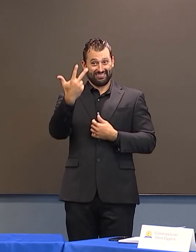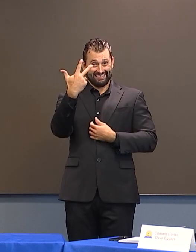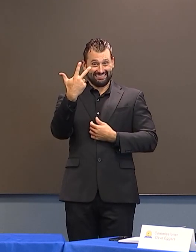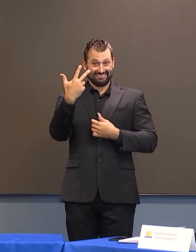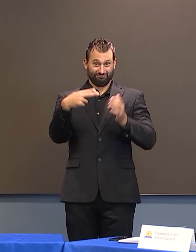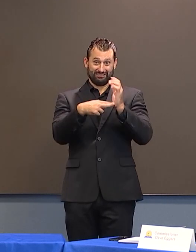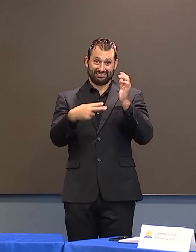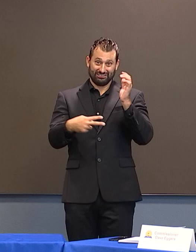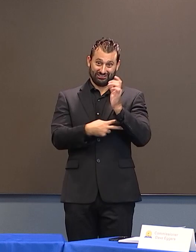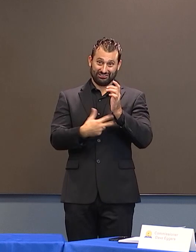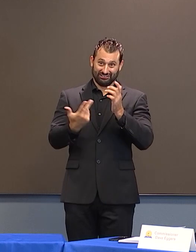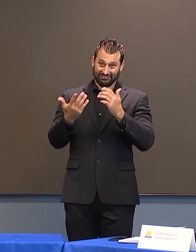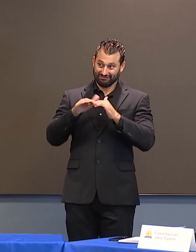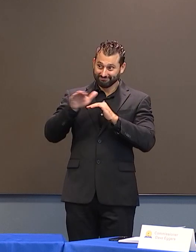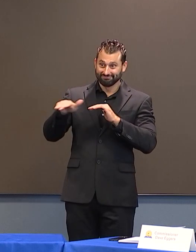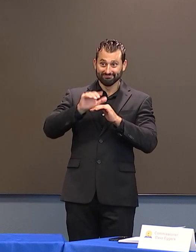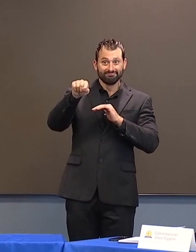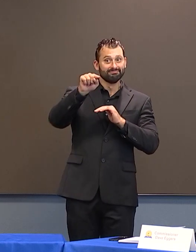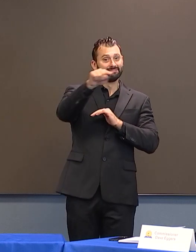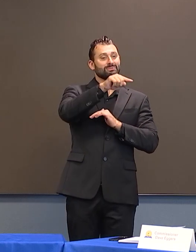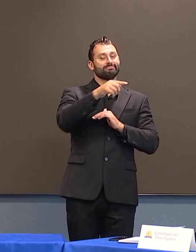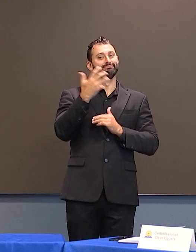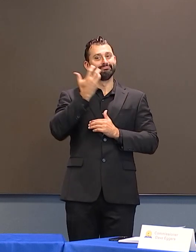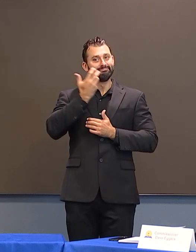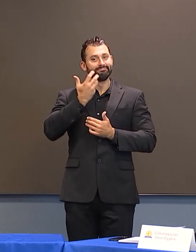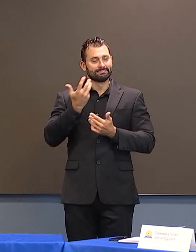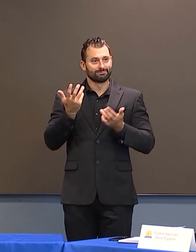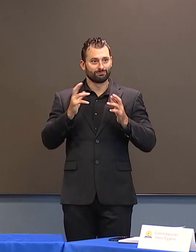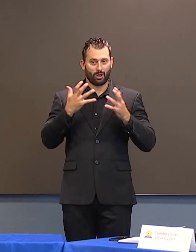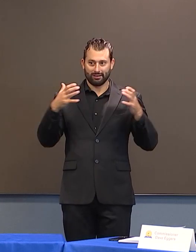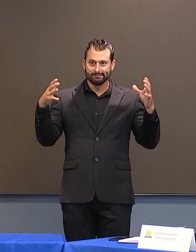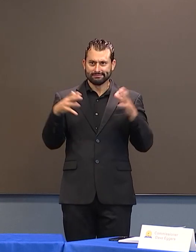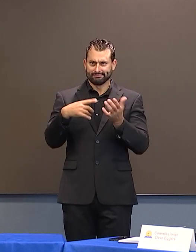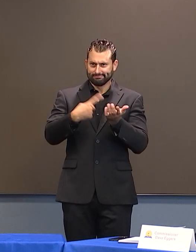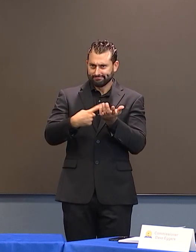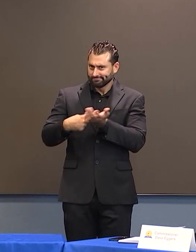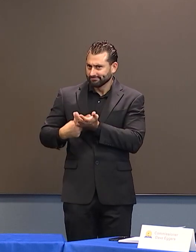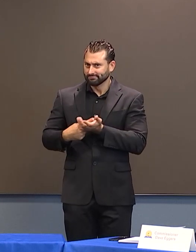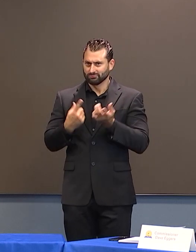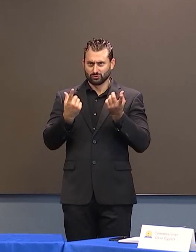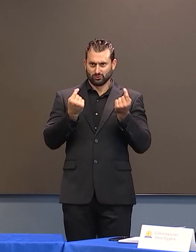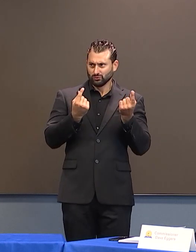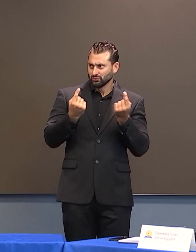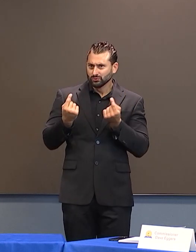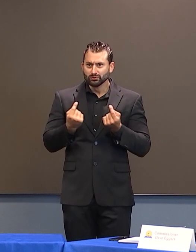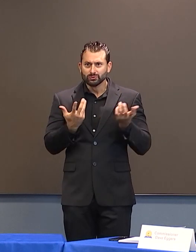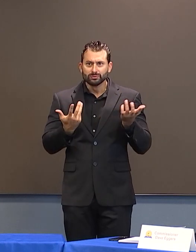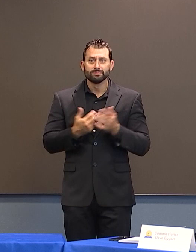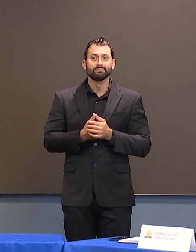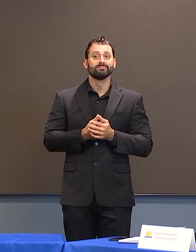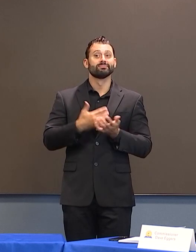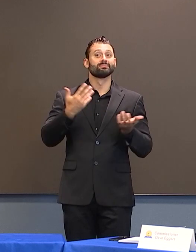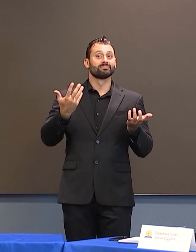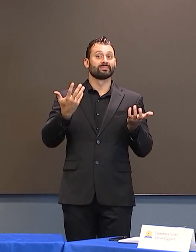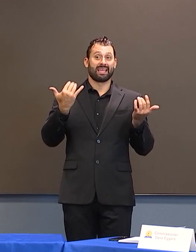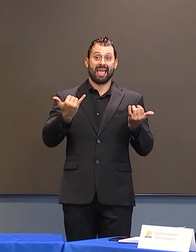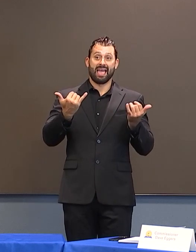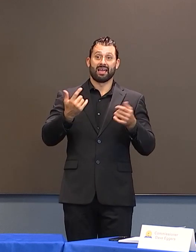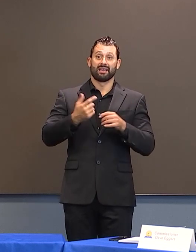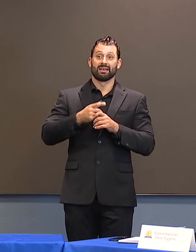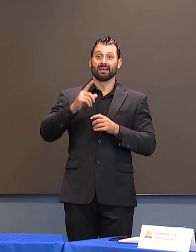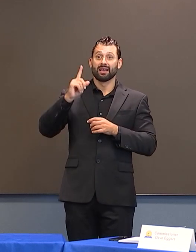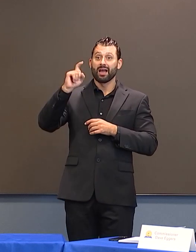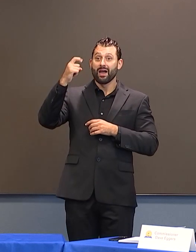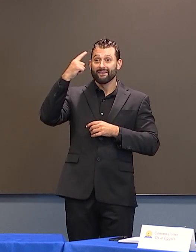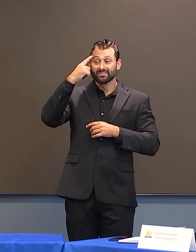supportive of our actions. As you may have seen, the Governor actually extended the Executive Order to all 67 counties in